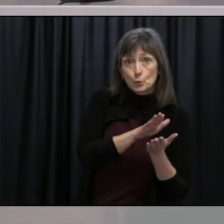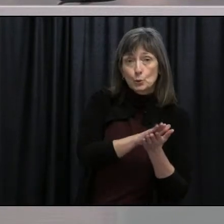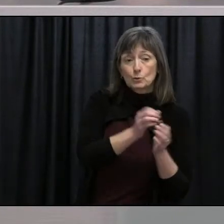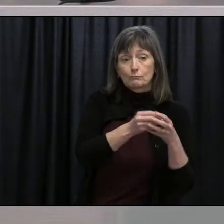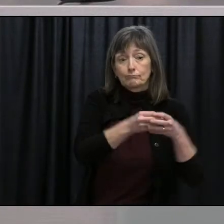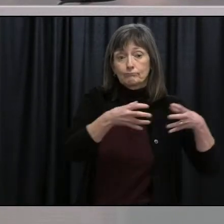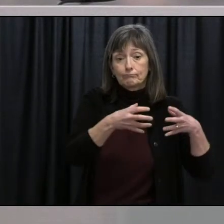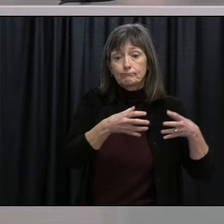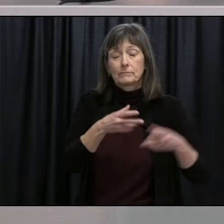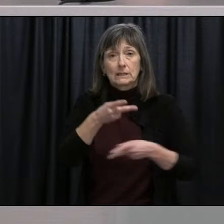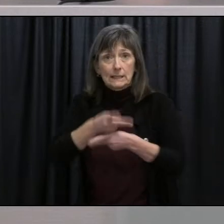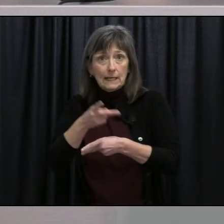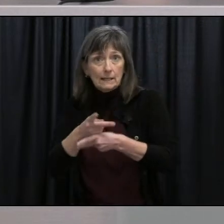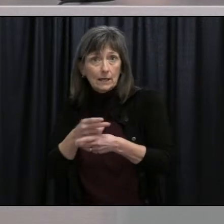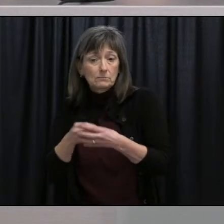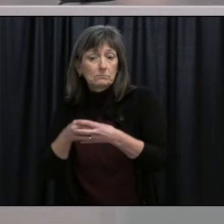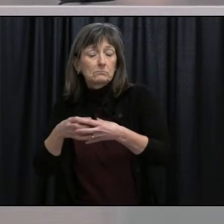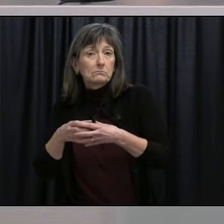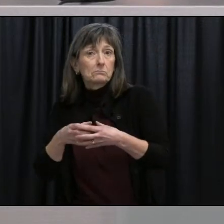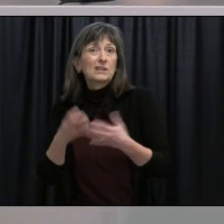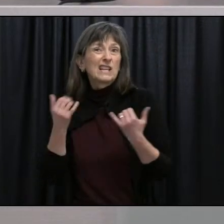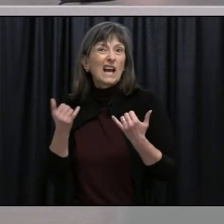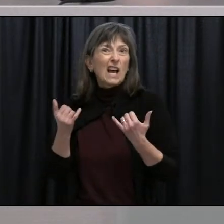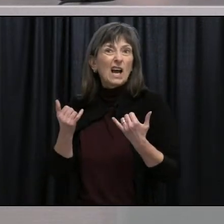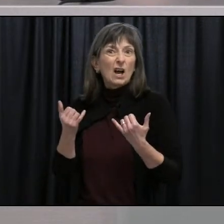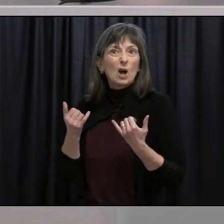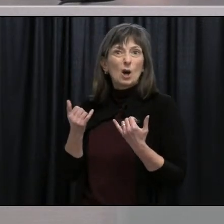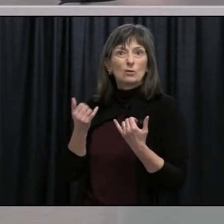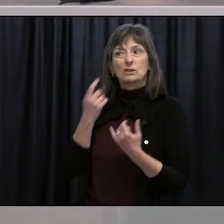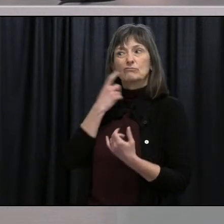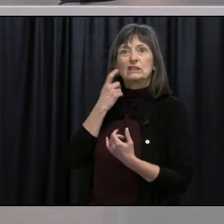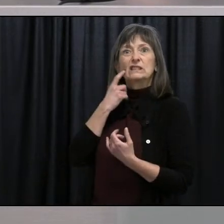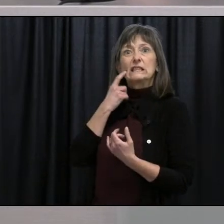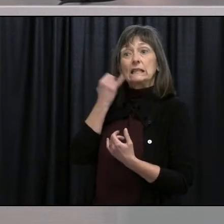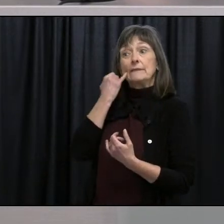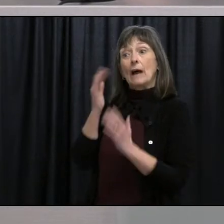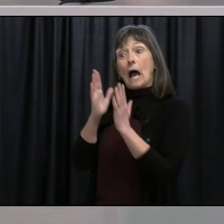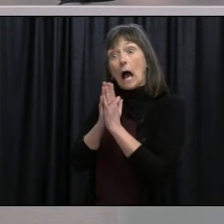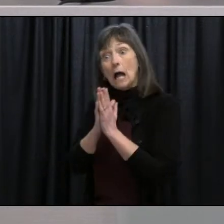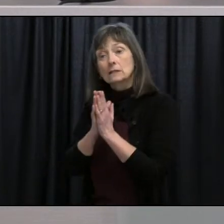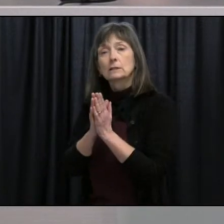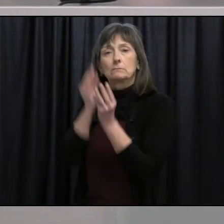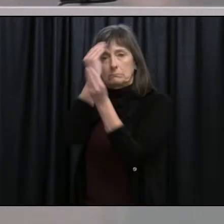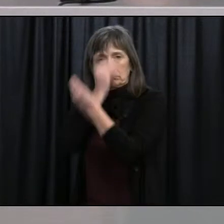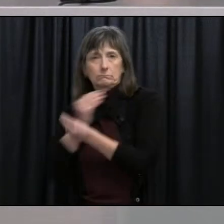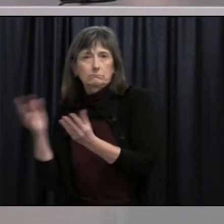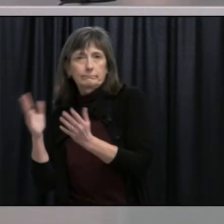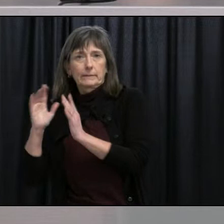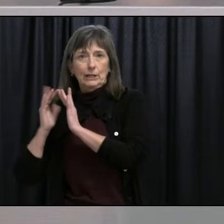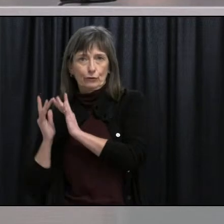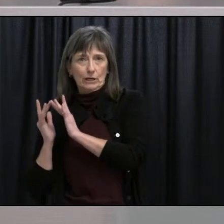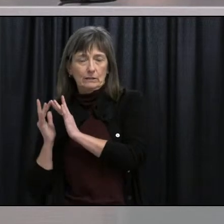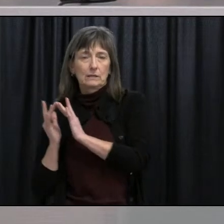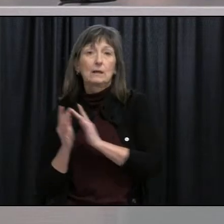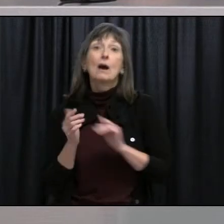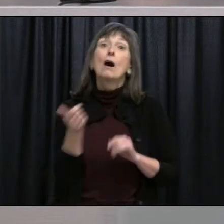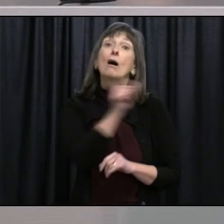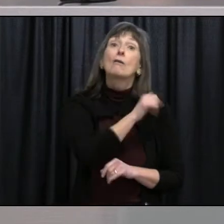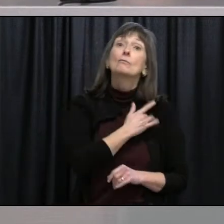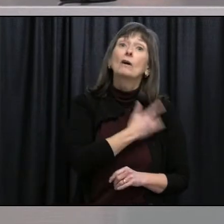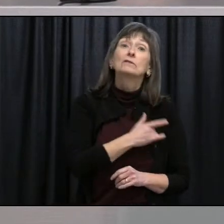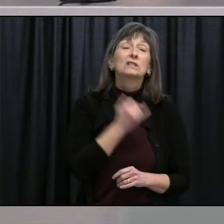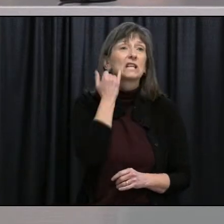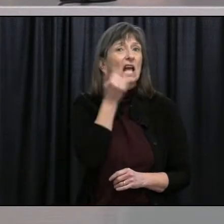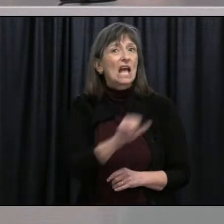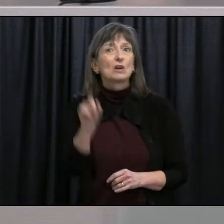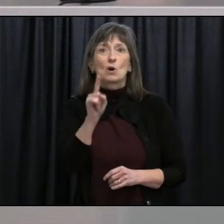that information isn't published online. It's only been sort of released by request. A lot of other provinces are putting that information for anyone who wants to